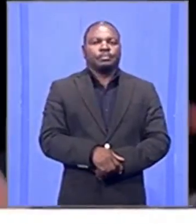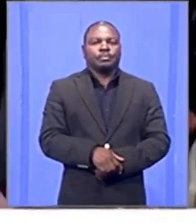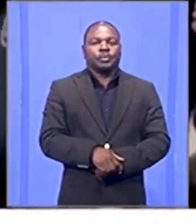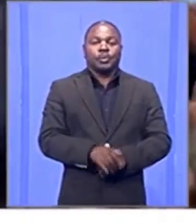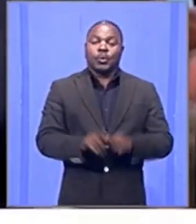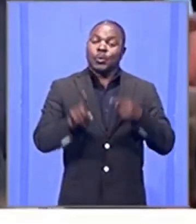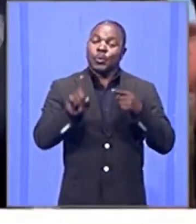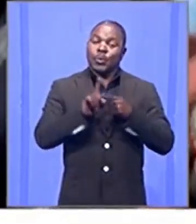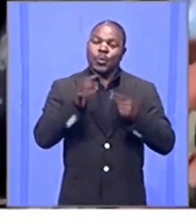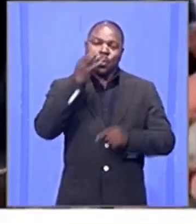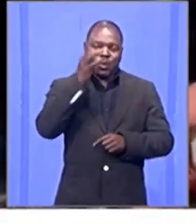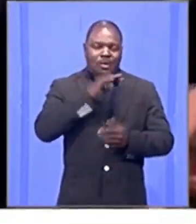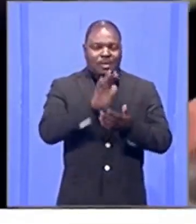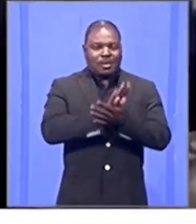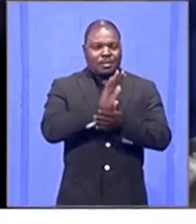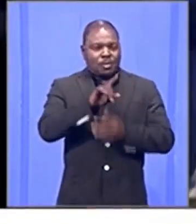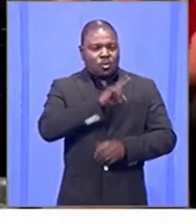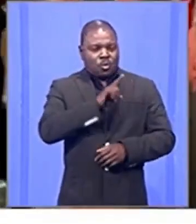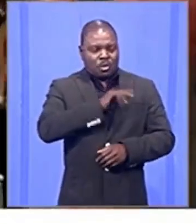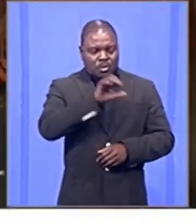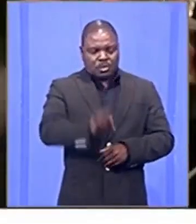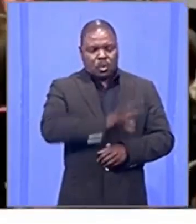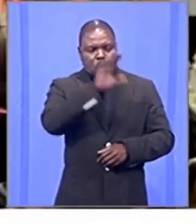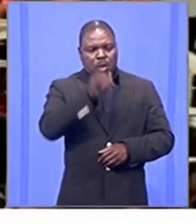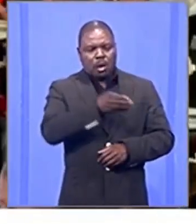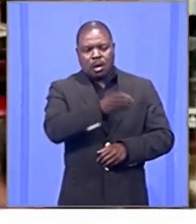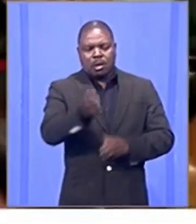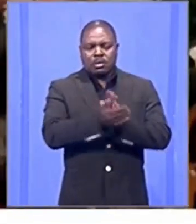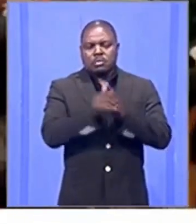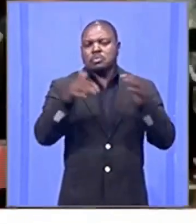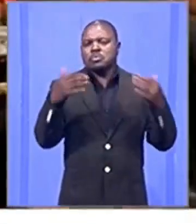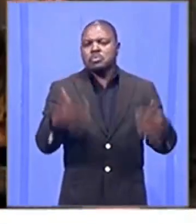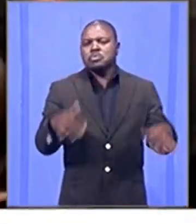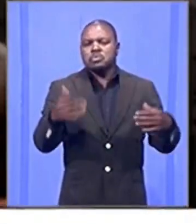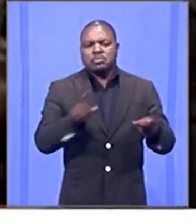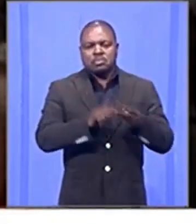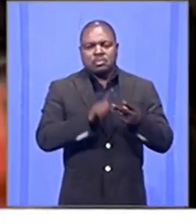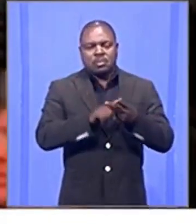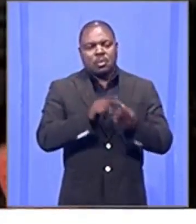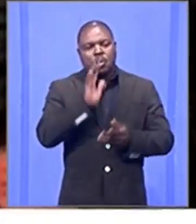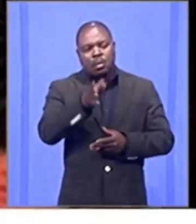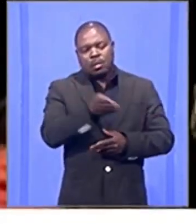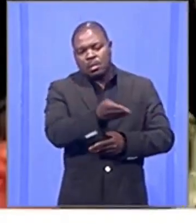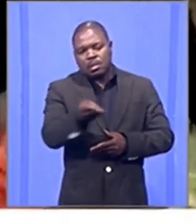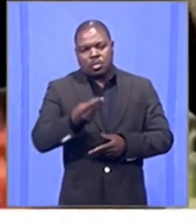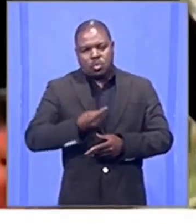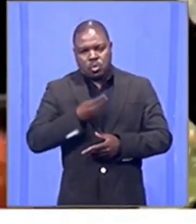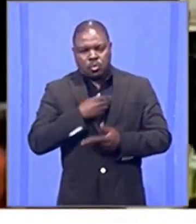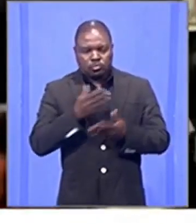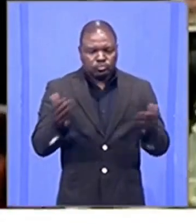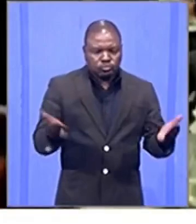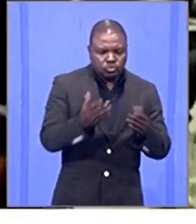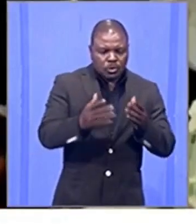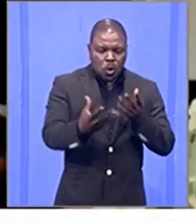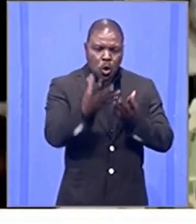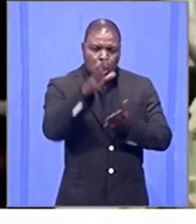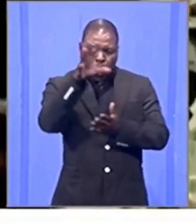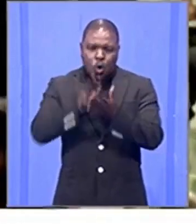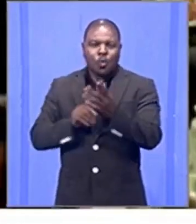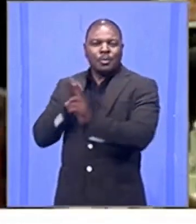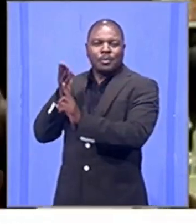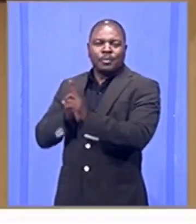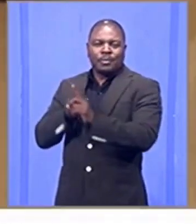Mayweather o bolela ha thabiswa ke talente e kwano naheng mme o tshepa ha tla kgothatsa batjha ho hata mehlaleng ya hae. Afrika